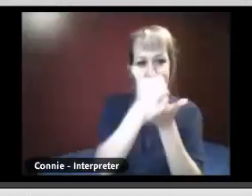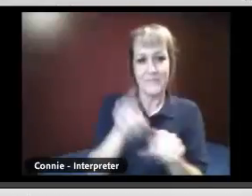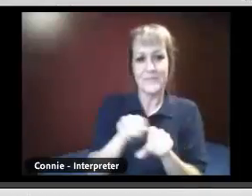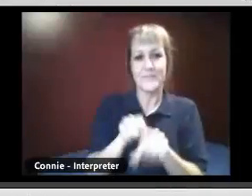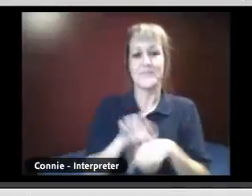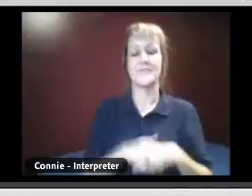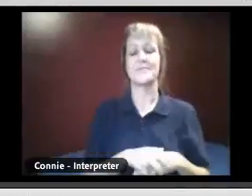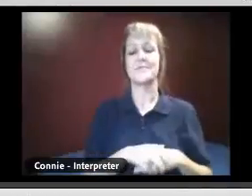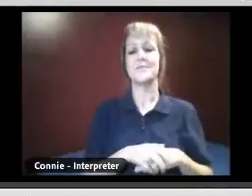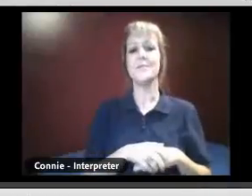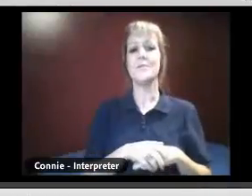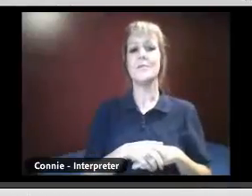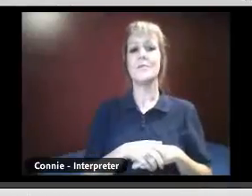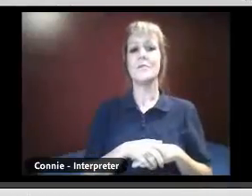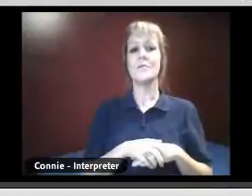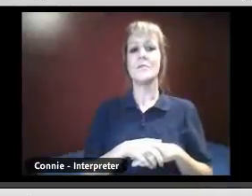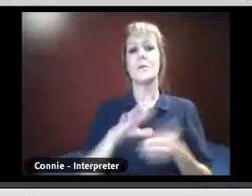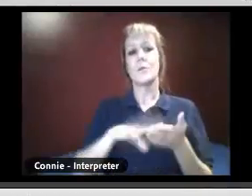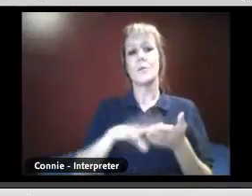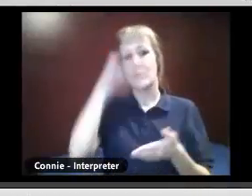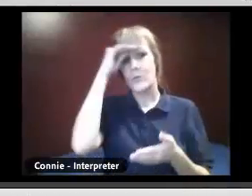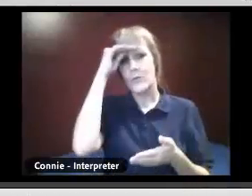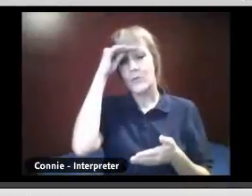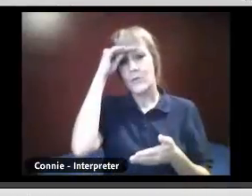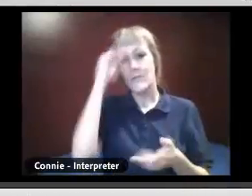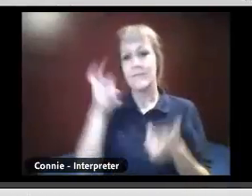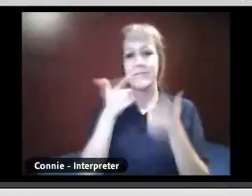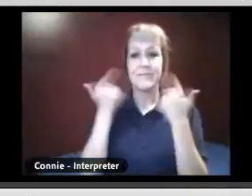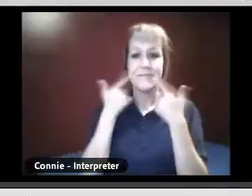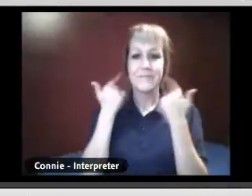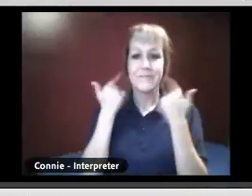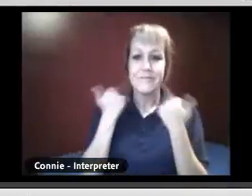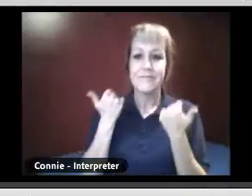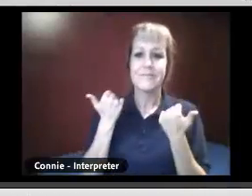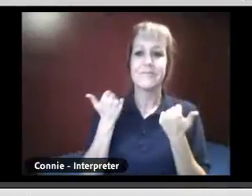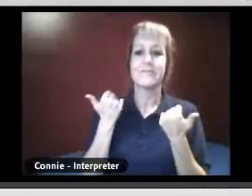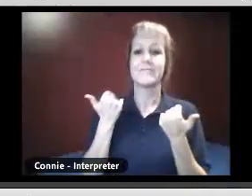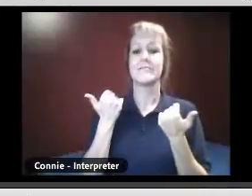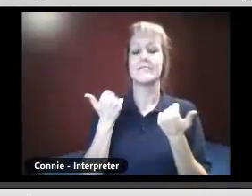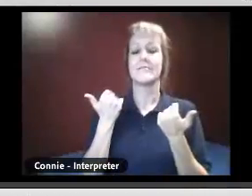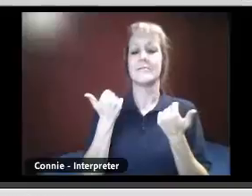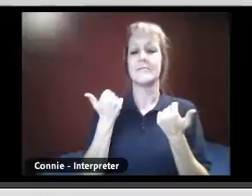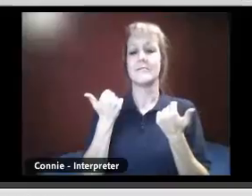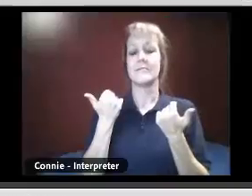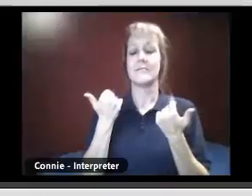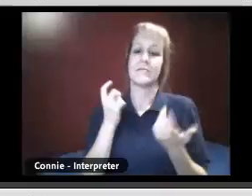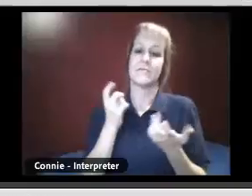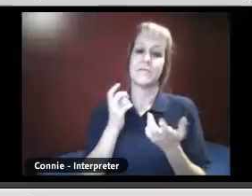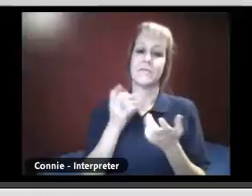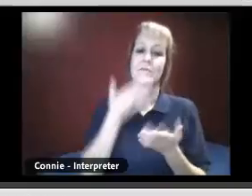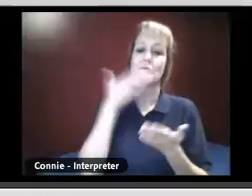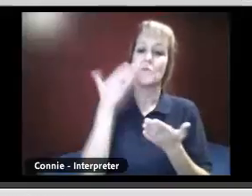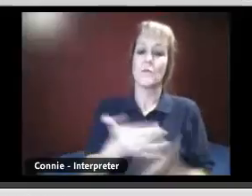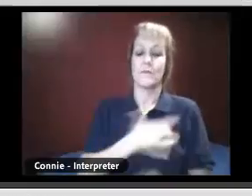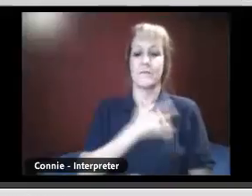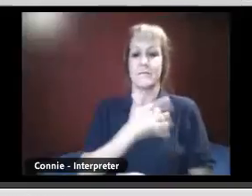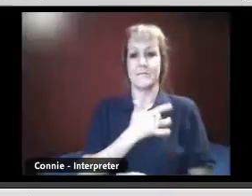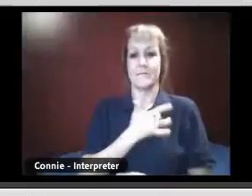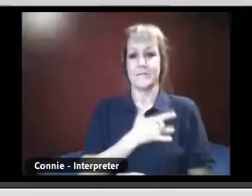But you learn to laugh along with it, and as you do that, it just gives you a good sense.